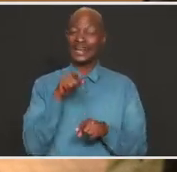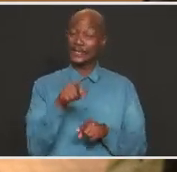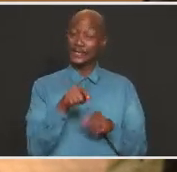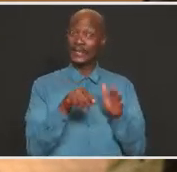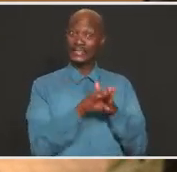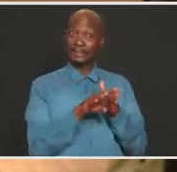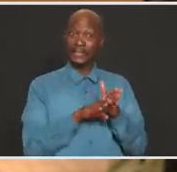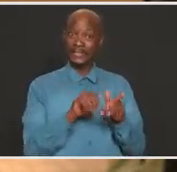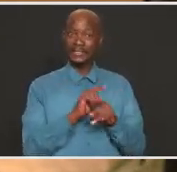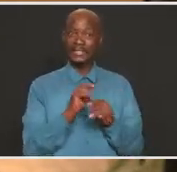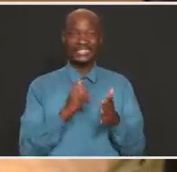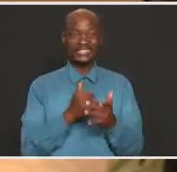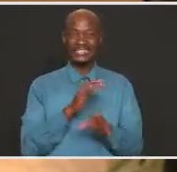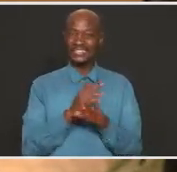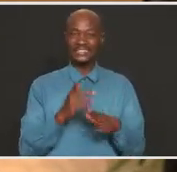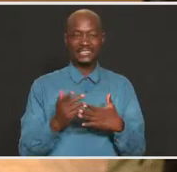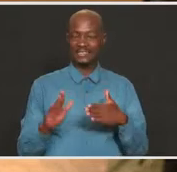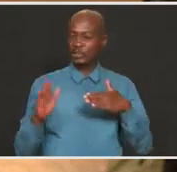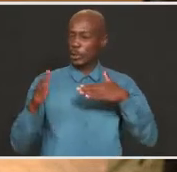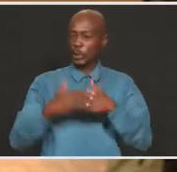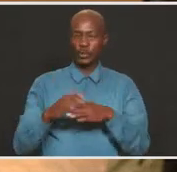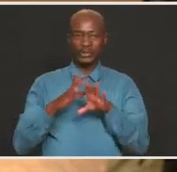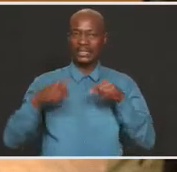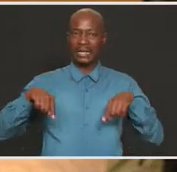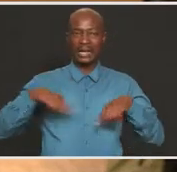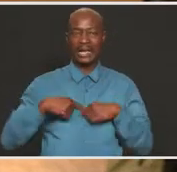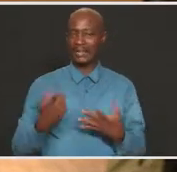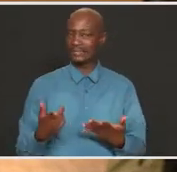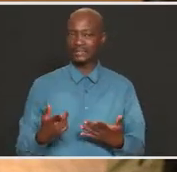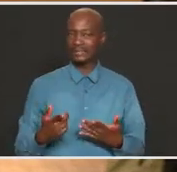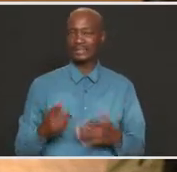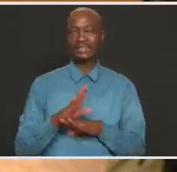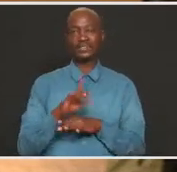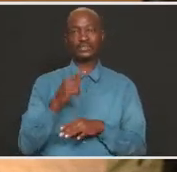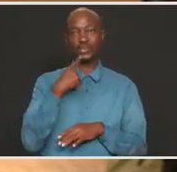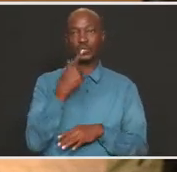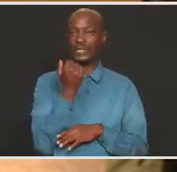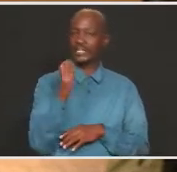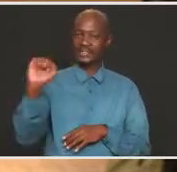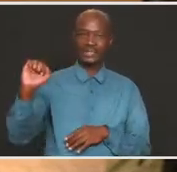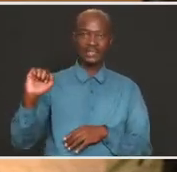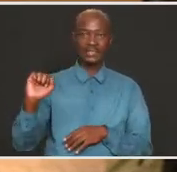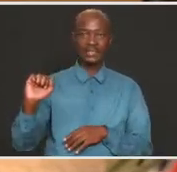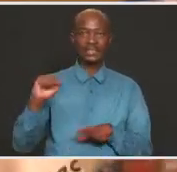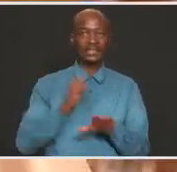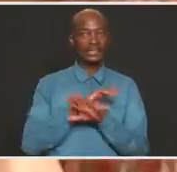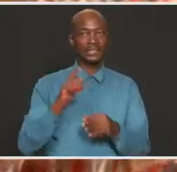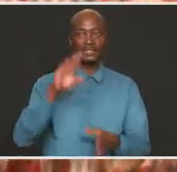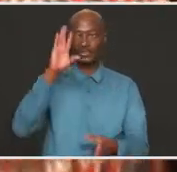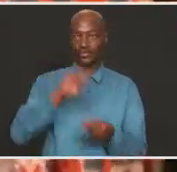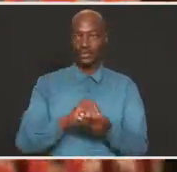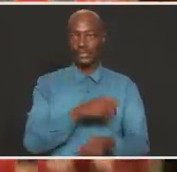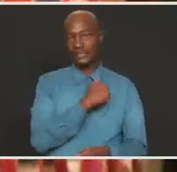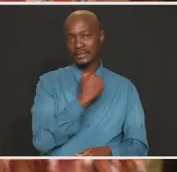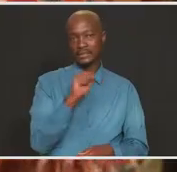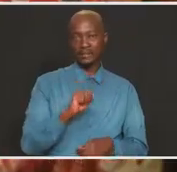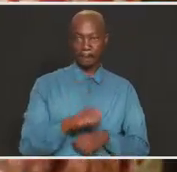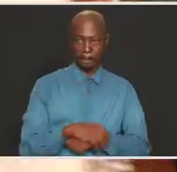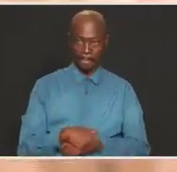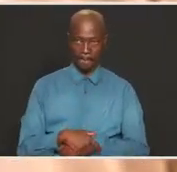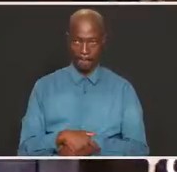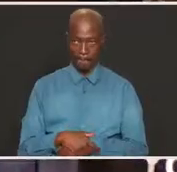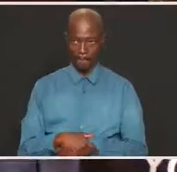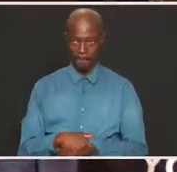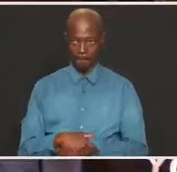is just a tombstone on top of a a grave of the sgbs so we rejected it with the content is deserved